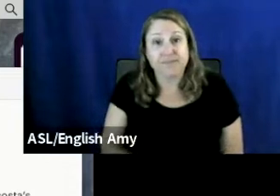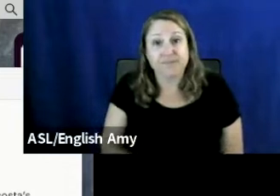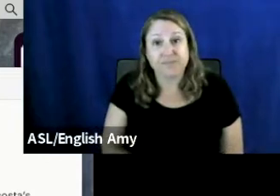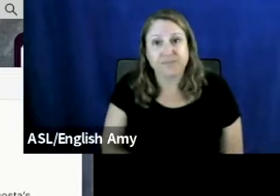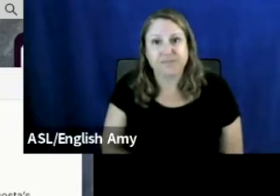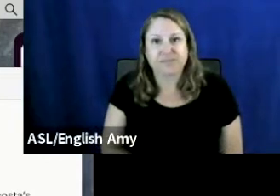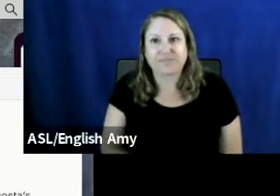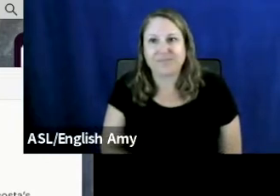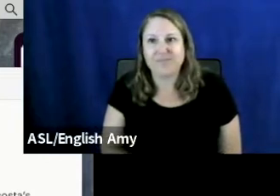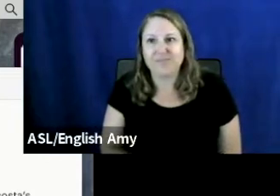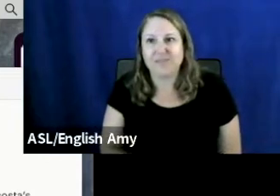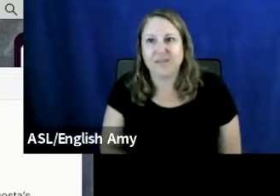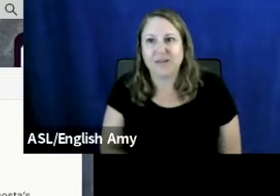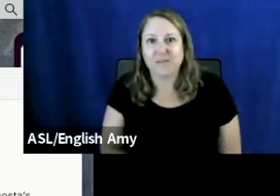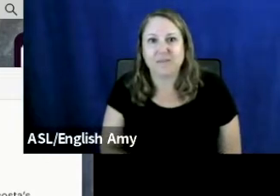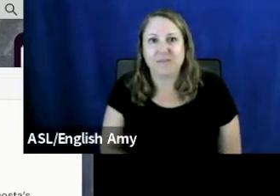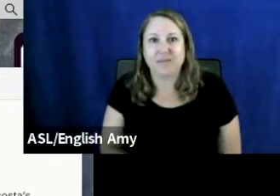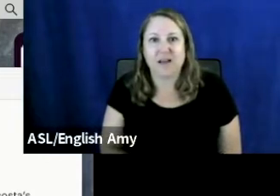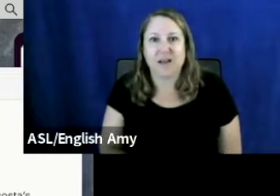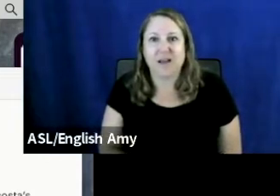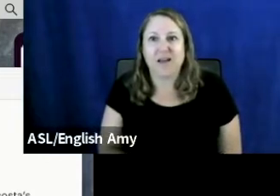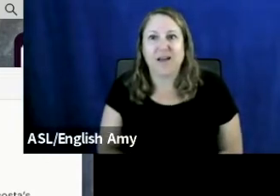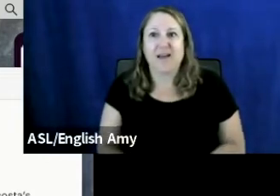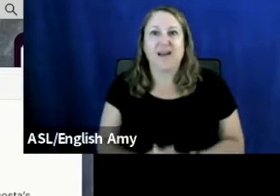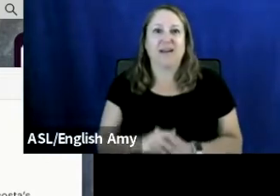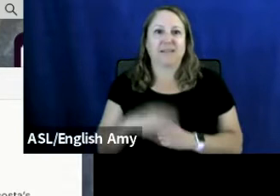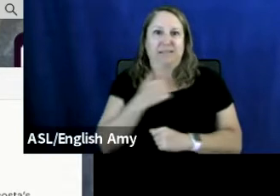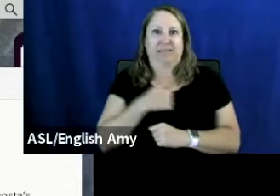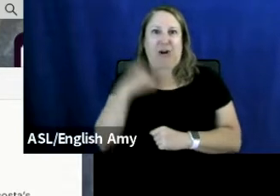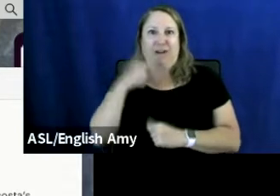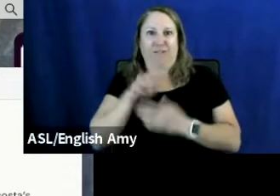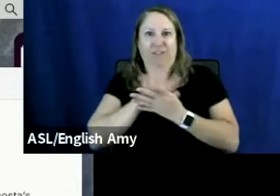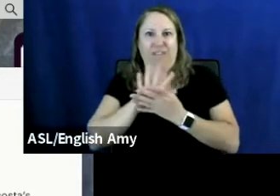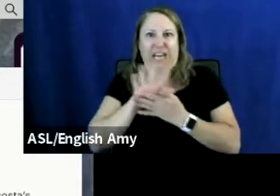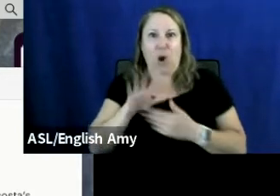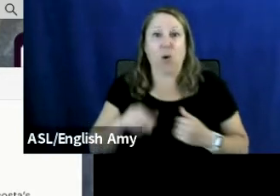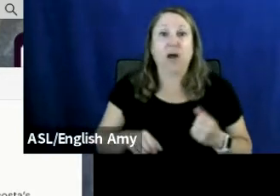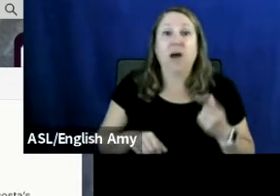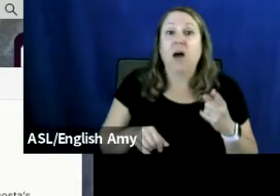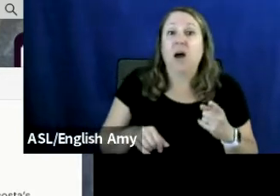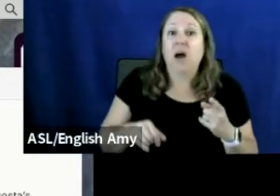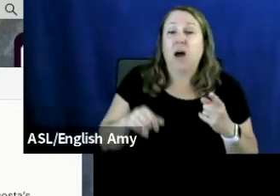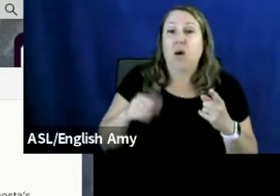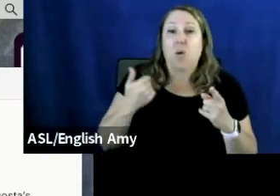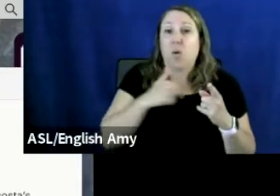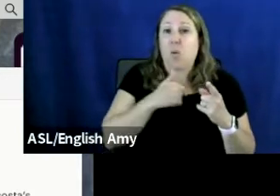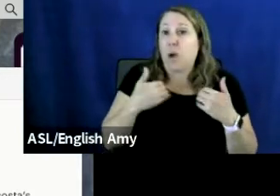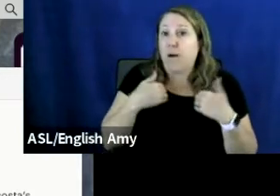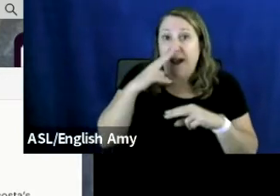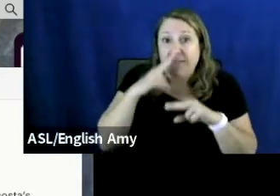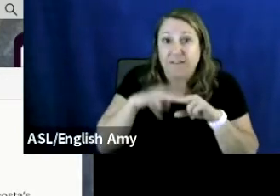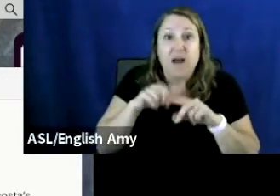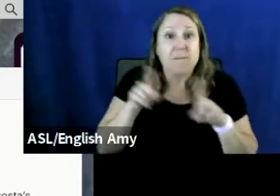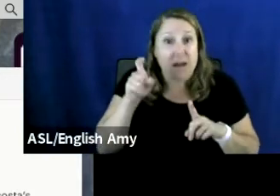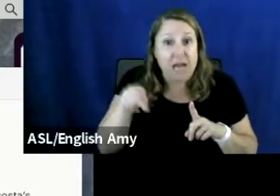Apologies, it seems I'm a little cursed. That sounds bad. But, you know, just setting in line, like we are having so much fun, but I need this from you